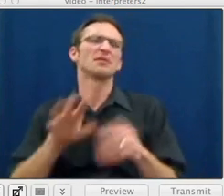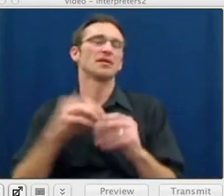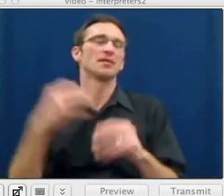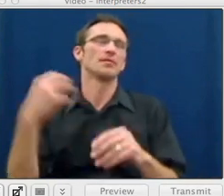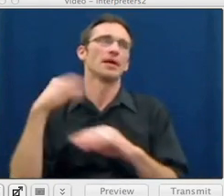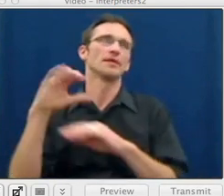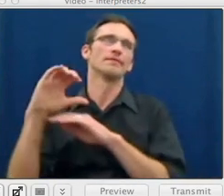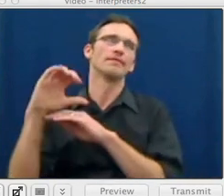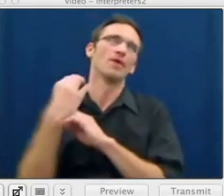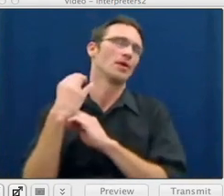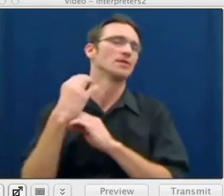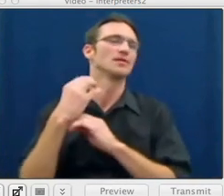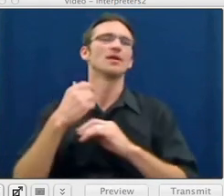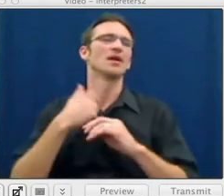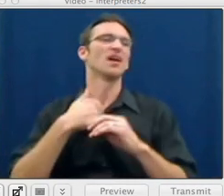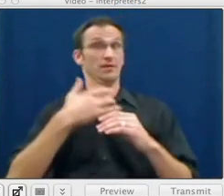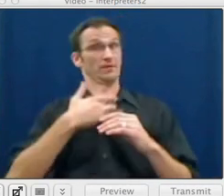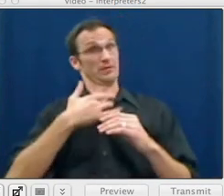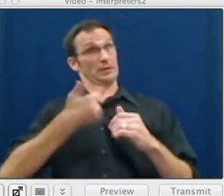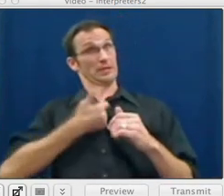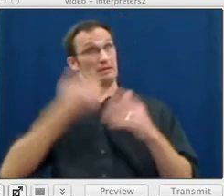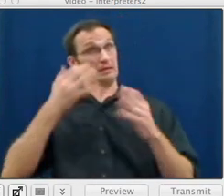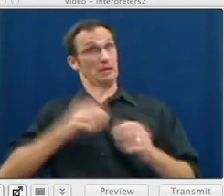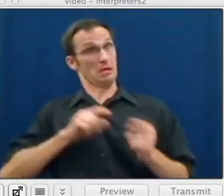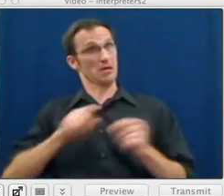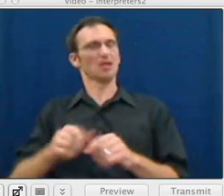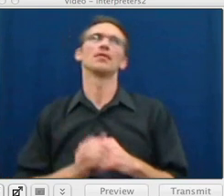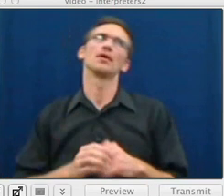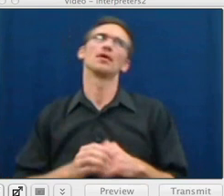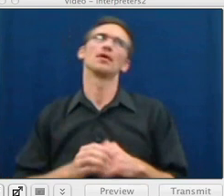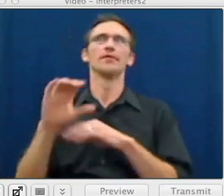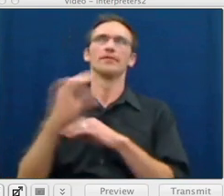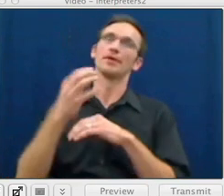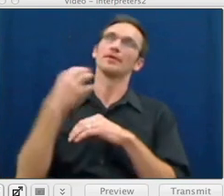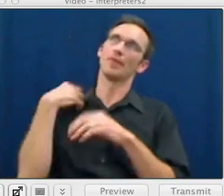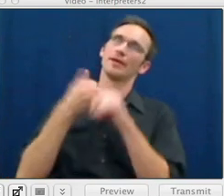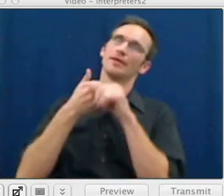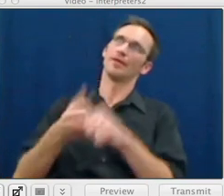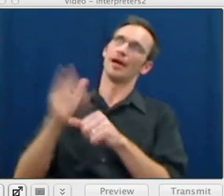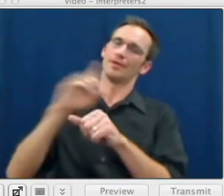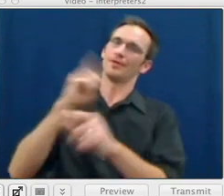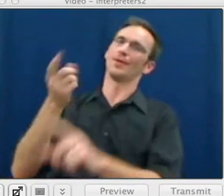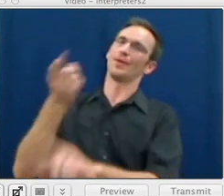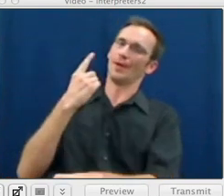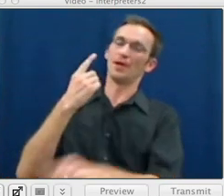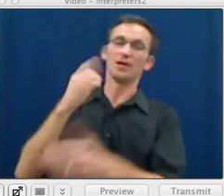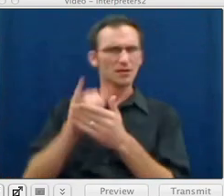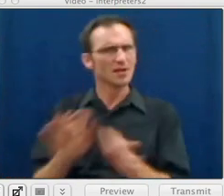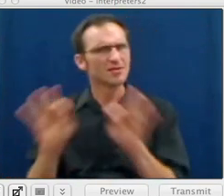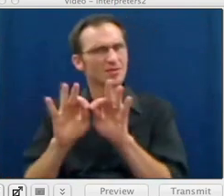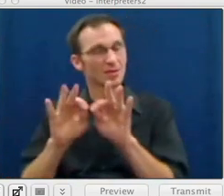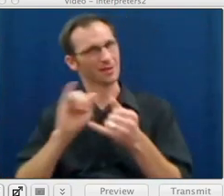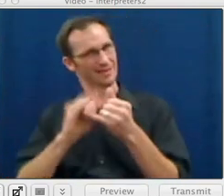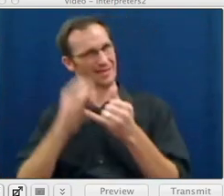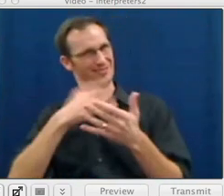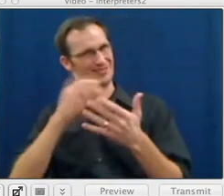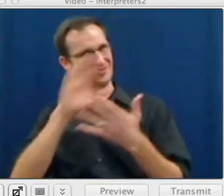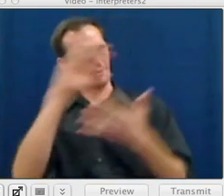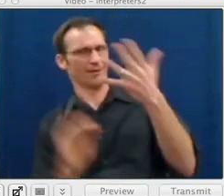actually quite a big deal. And the fact that it comes at the end of the case, I think, is very interesting, but also, of